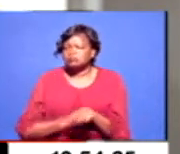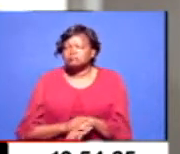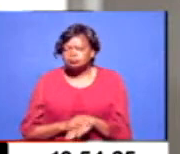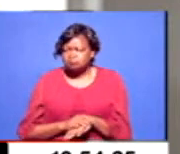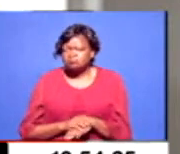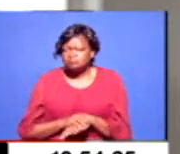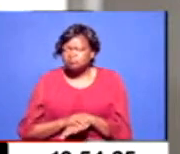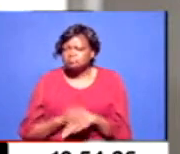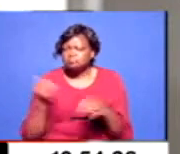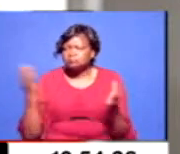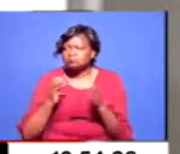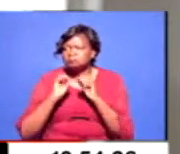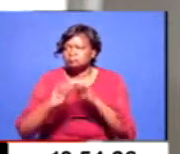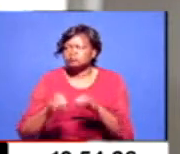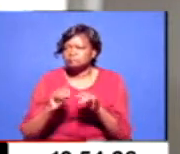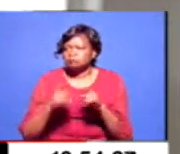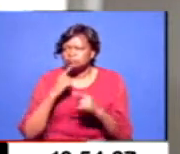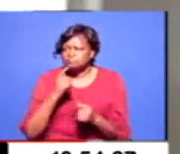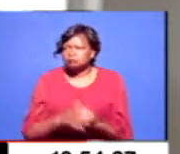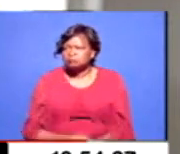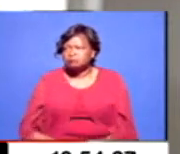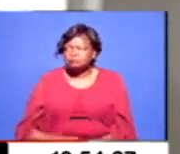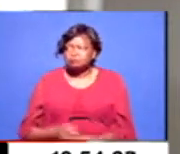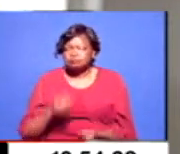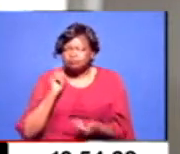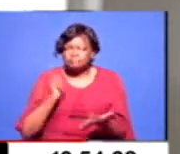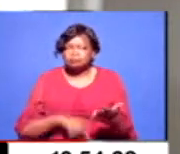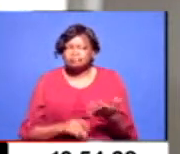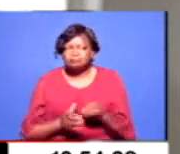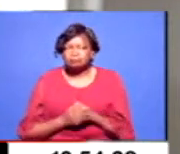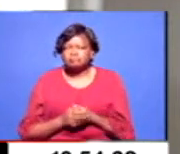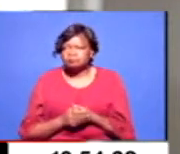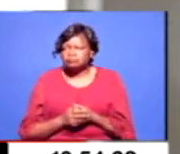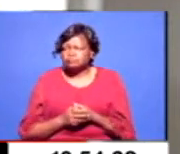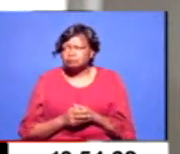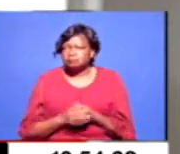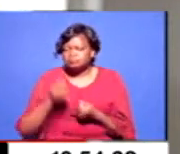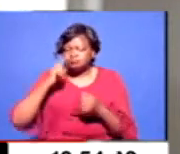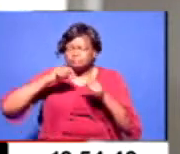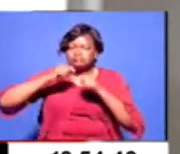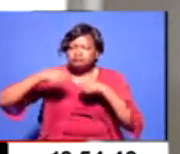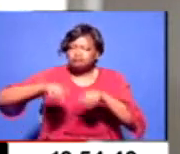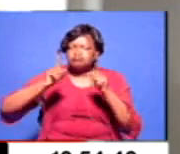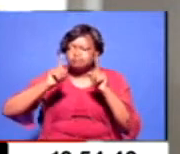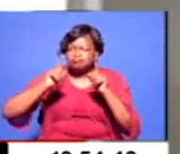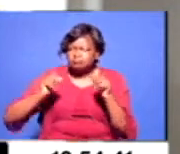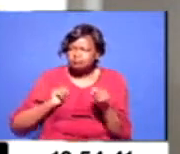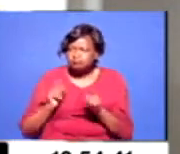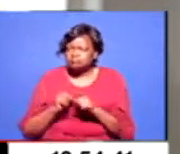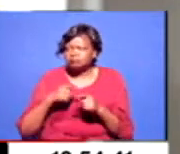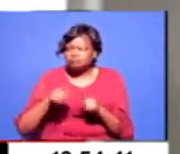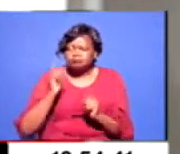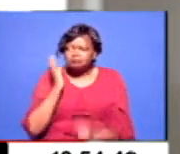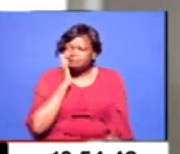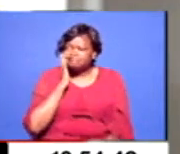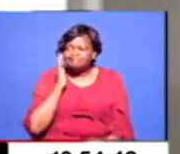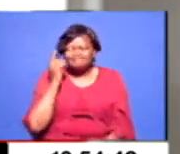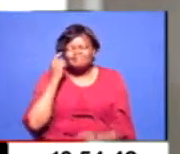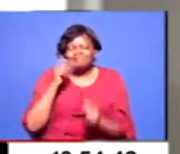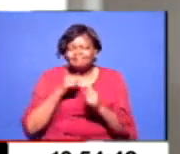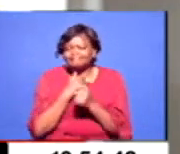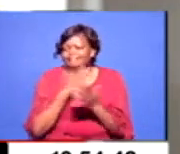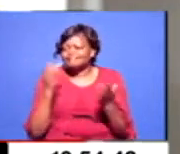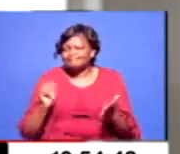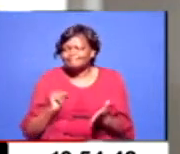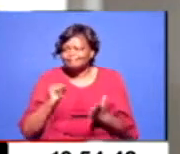drop-off point. Mm-hmm. And so what I can add them, just think about your sister, think about your mother, think about any lady who is